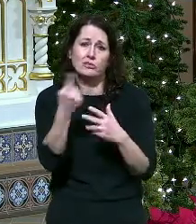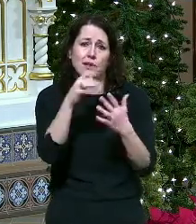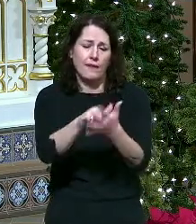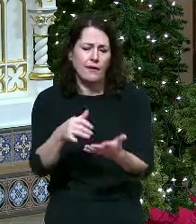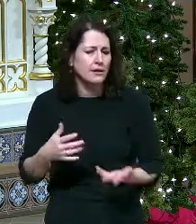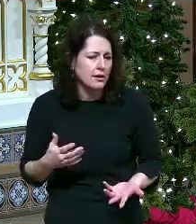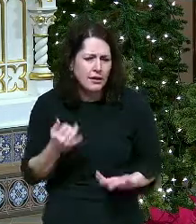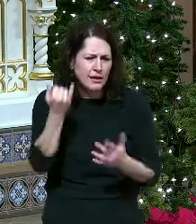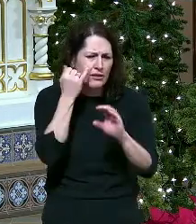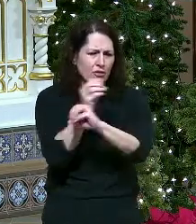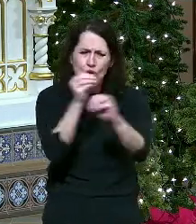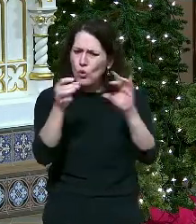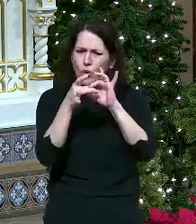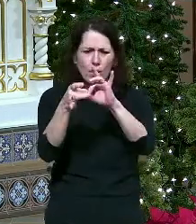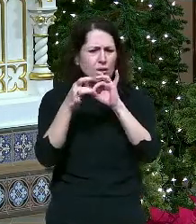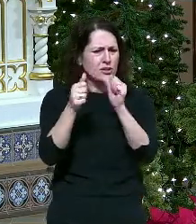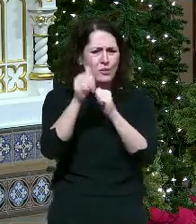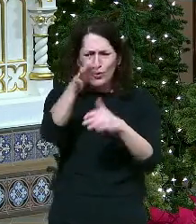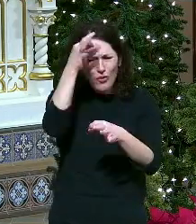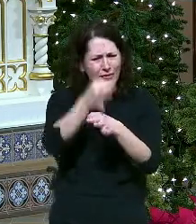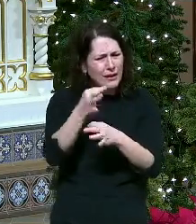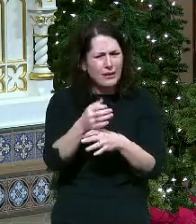If we are going to be